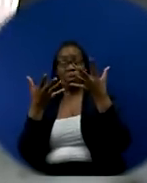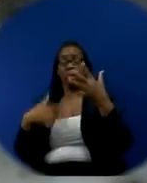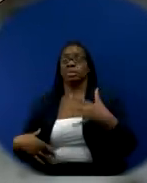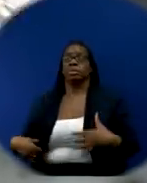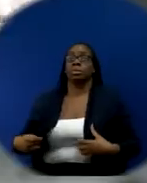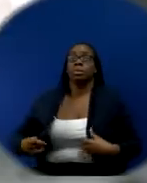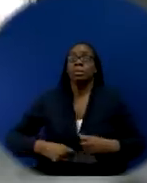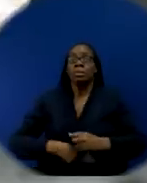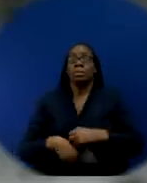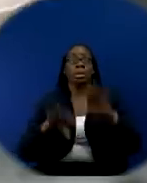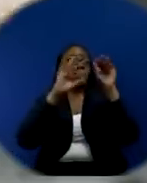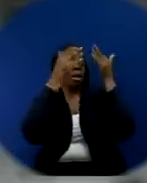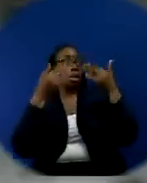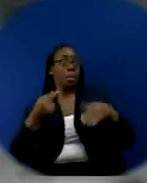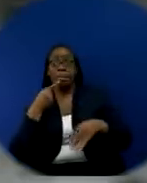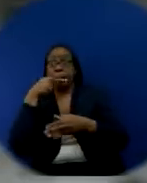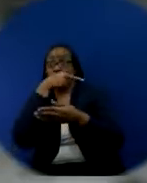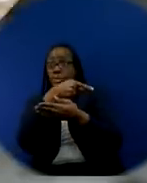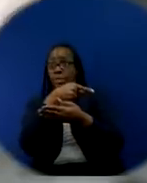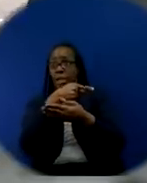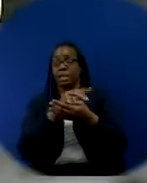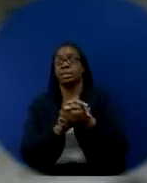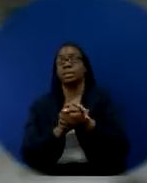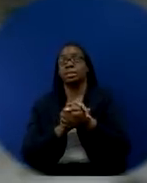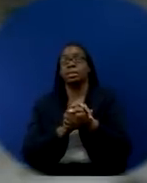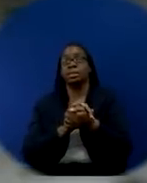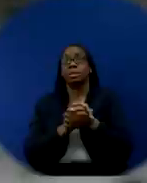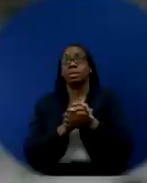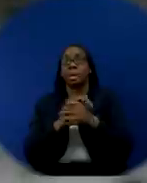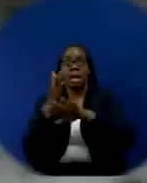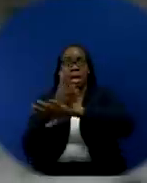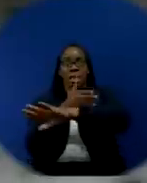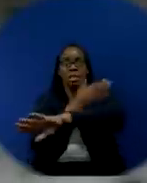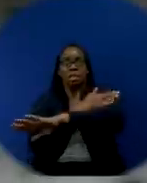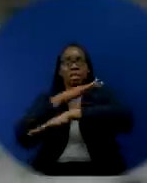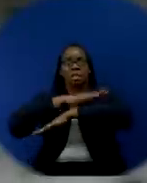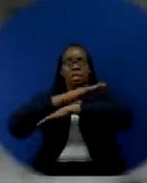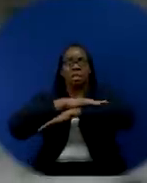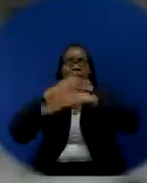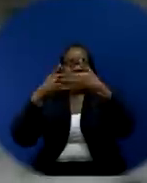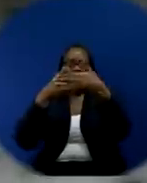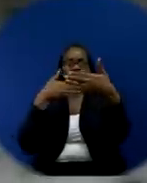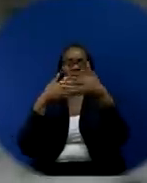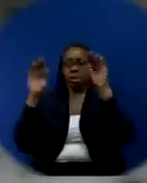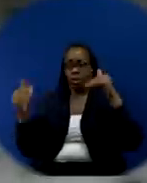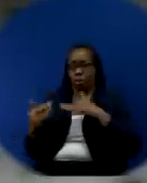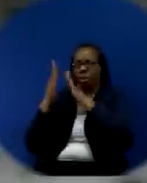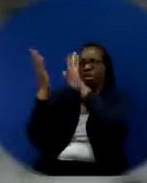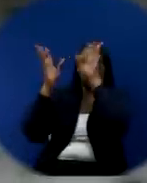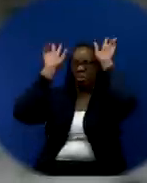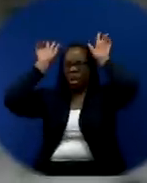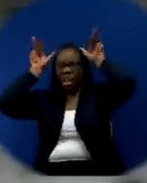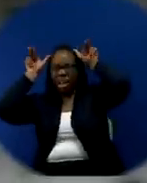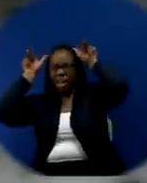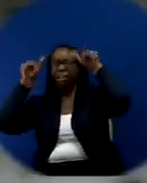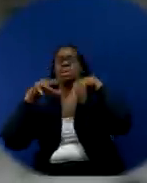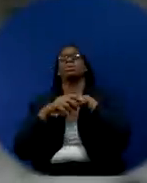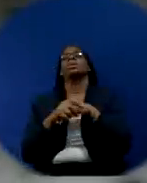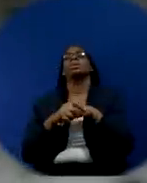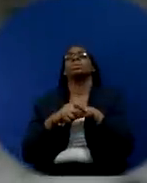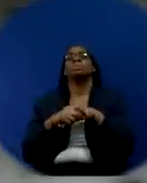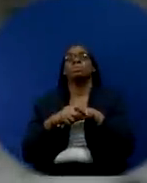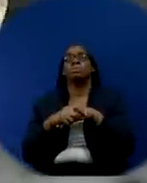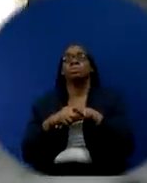matter of fact, the Bible says, he prepares a table before me in the presence of mine